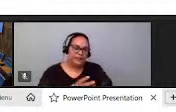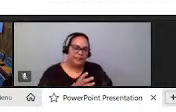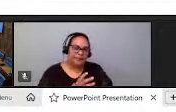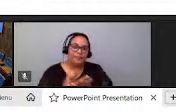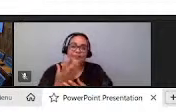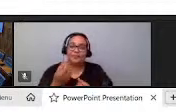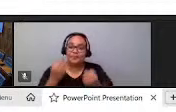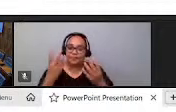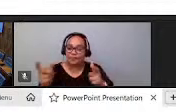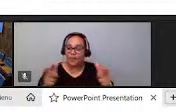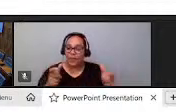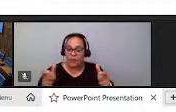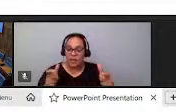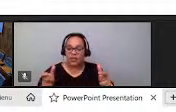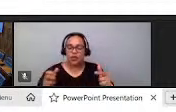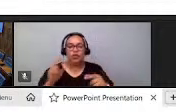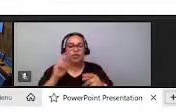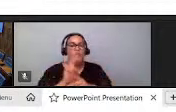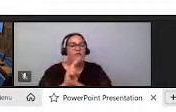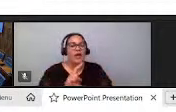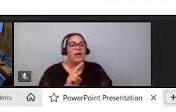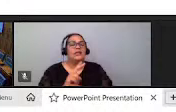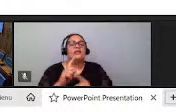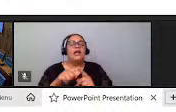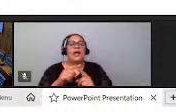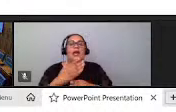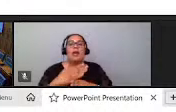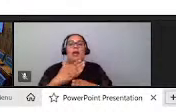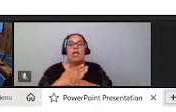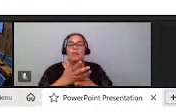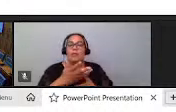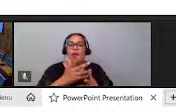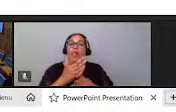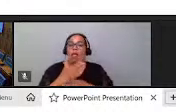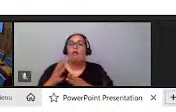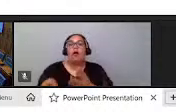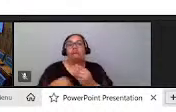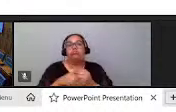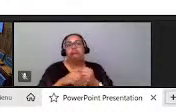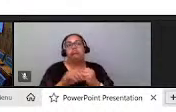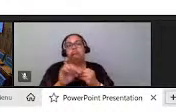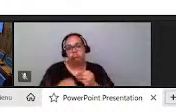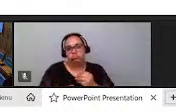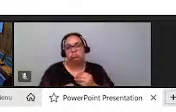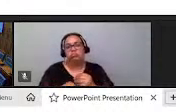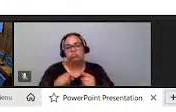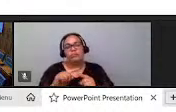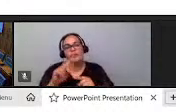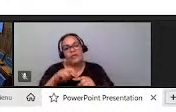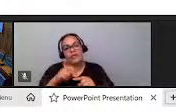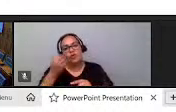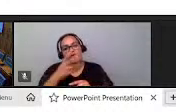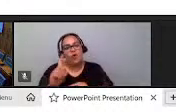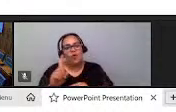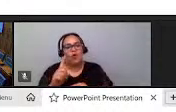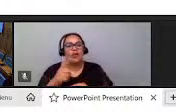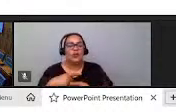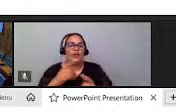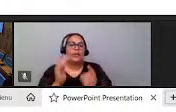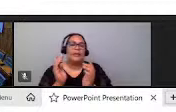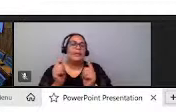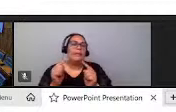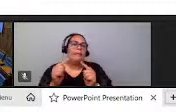lot of management and supervisor and labor engagement labor is on board um and I must say also we meeting